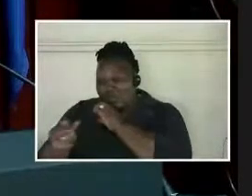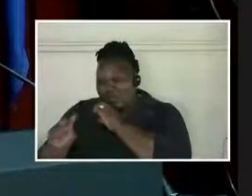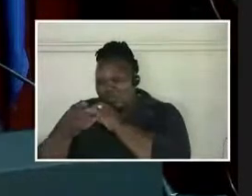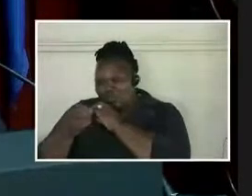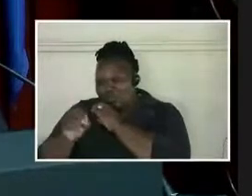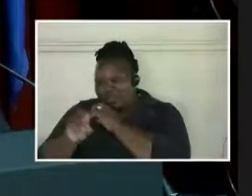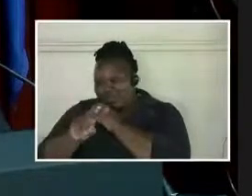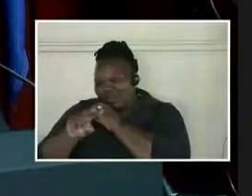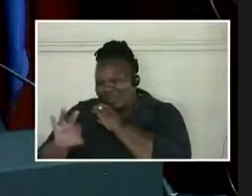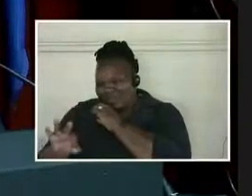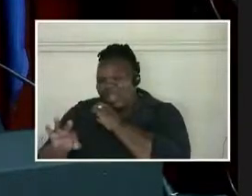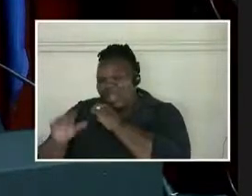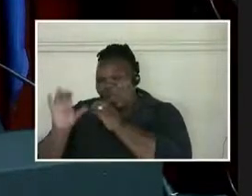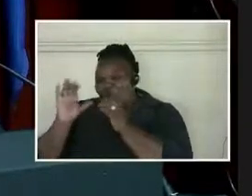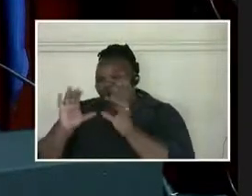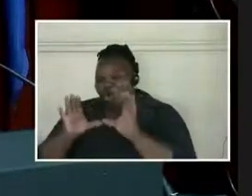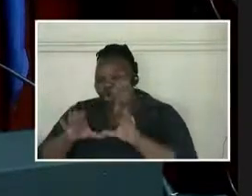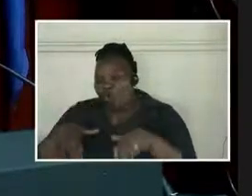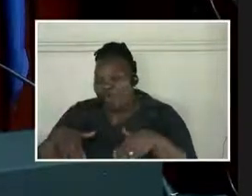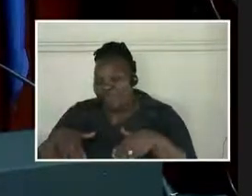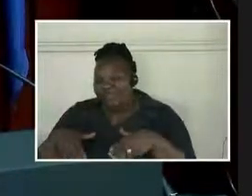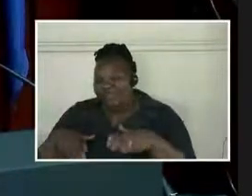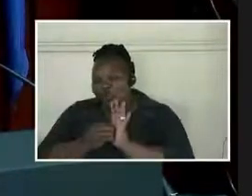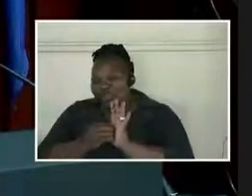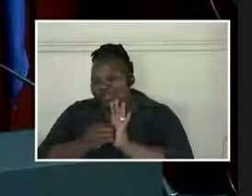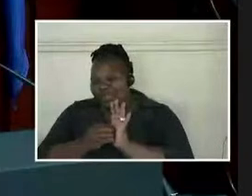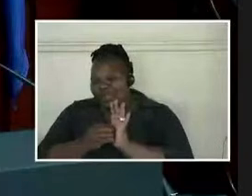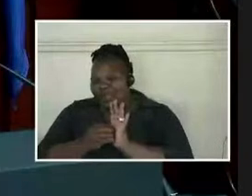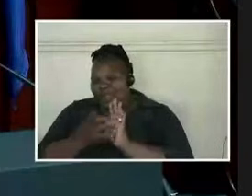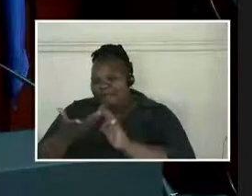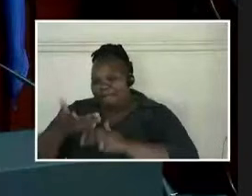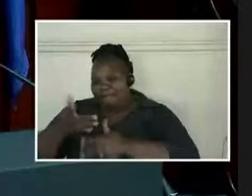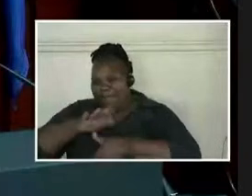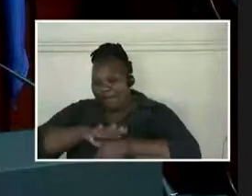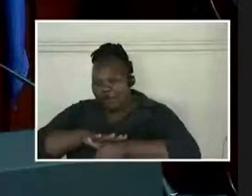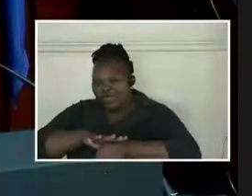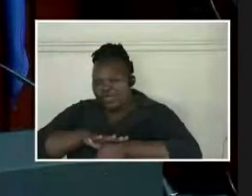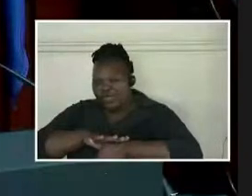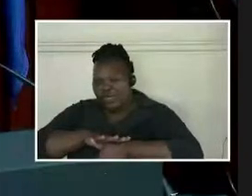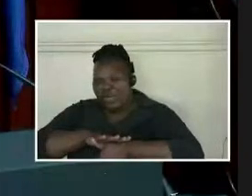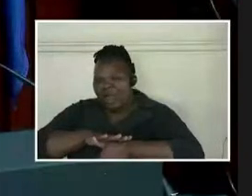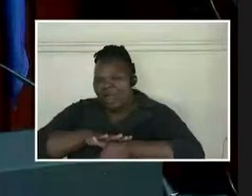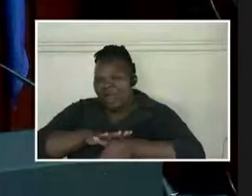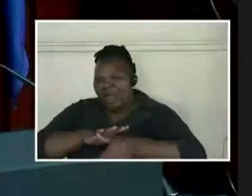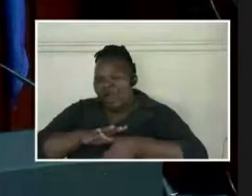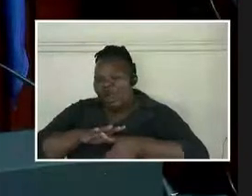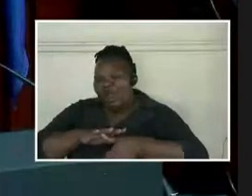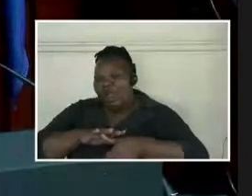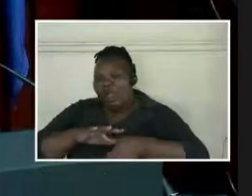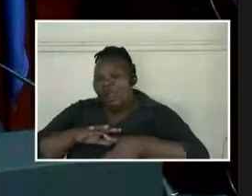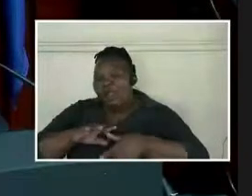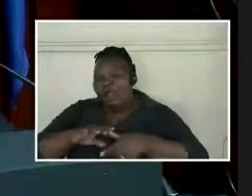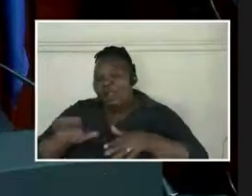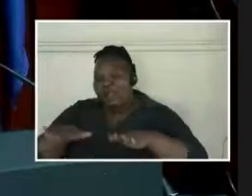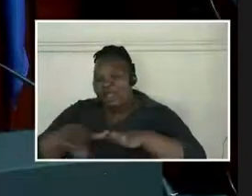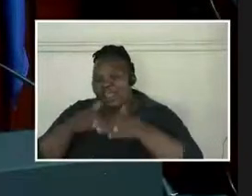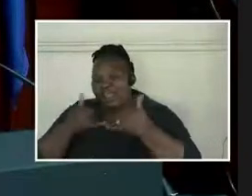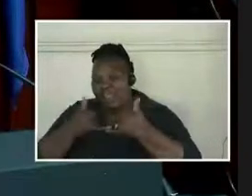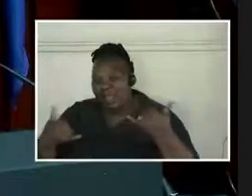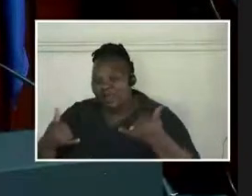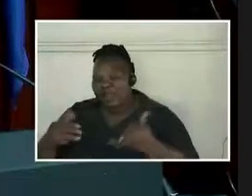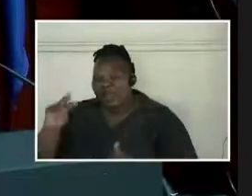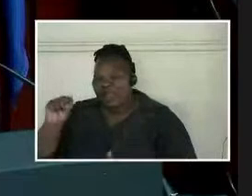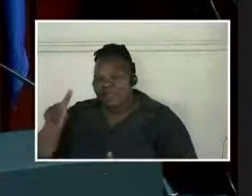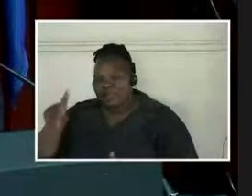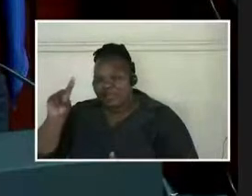has noted that the department prioritized priorities were aligned with the national development plan provincial